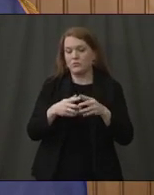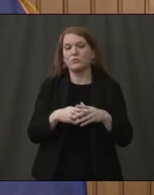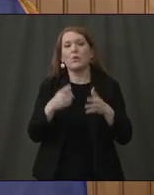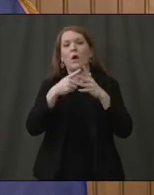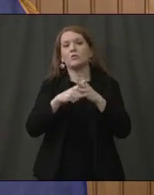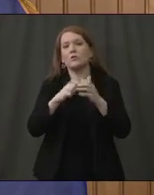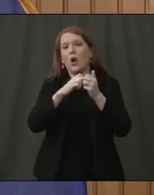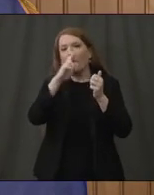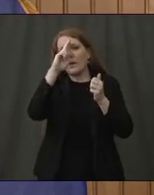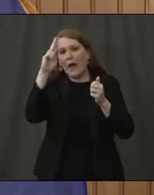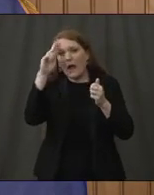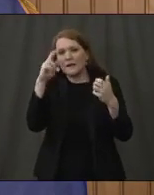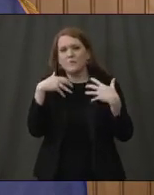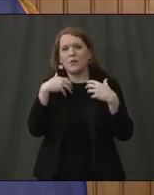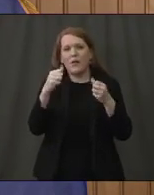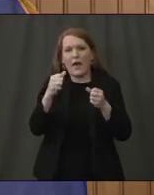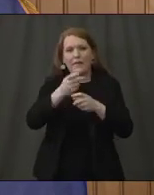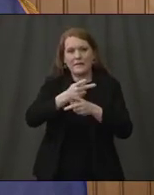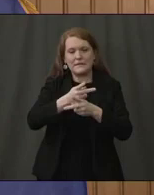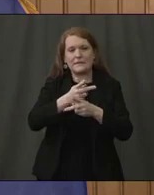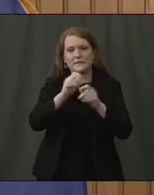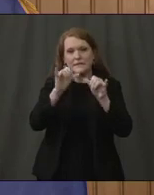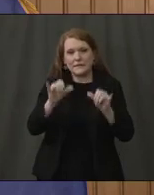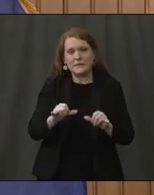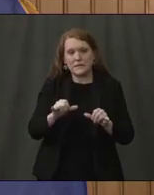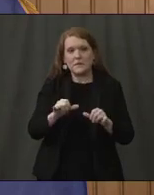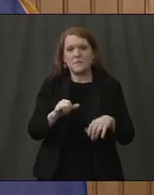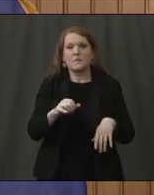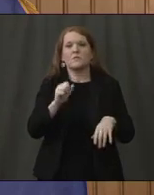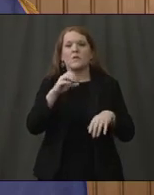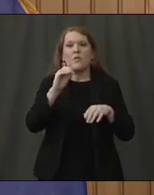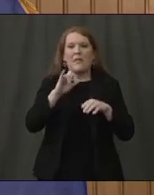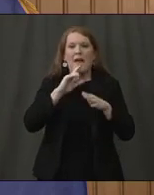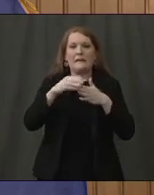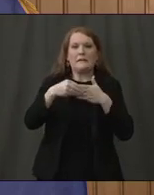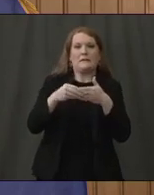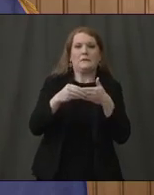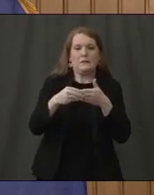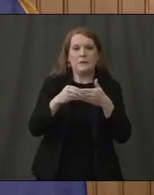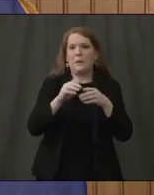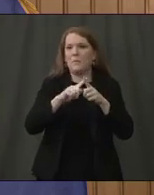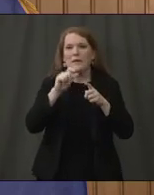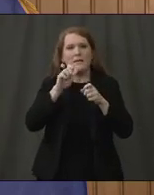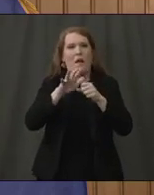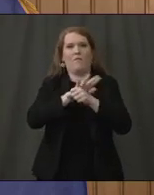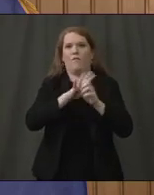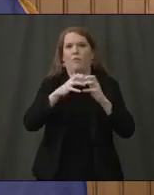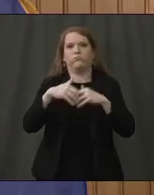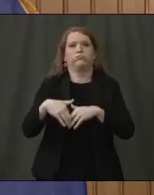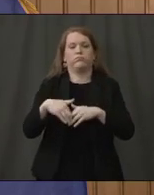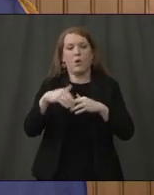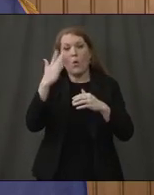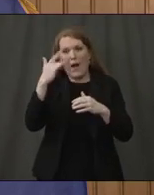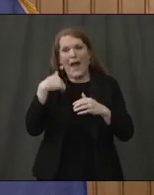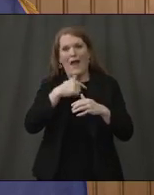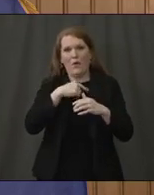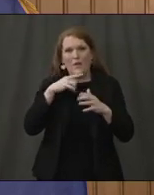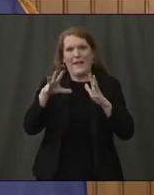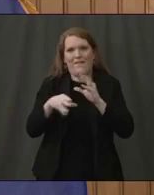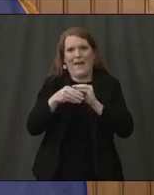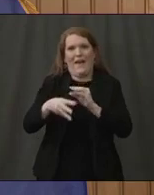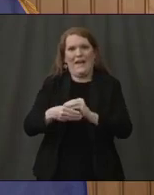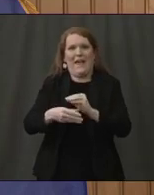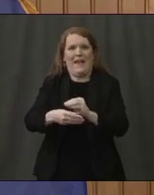system is bending, but it's not breaking. And that's because we did built-in capacity in terms of everything we're trying to do. And